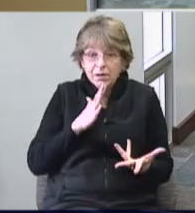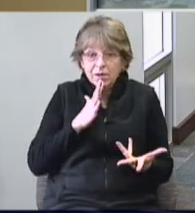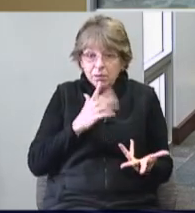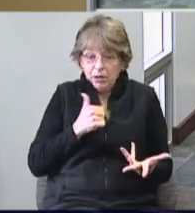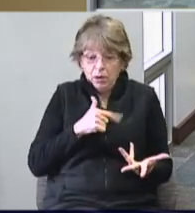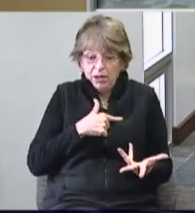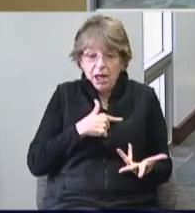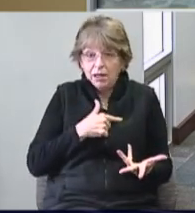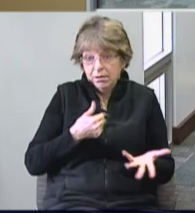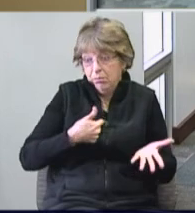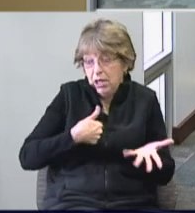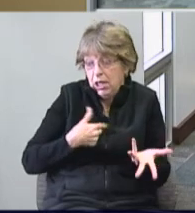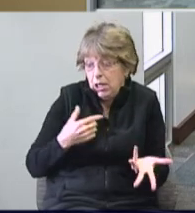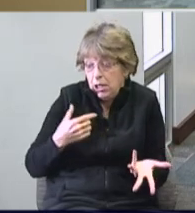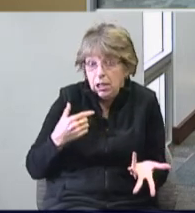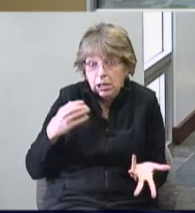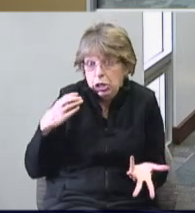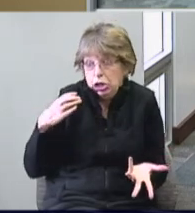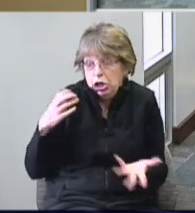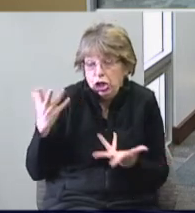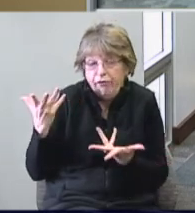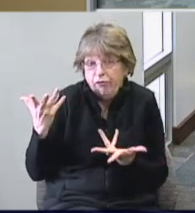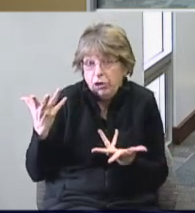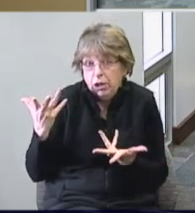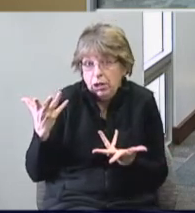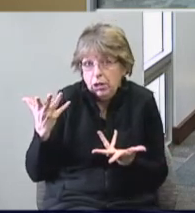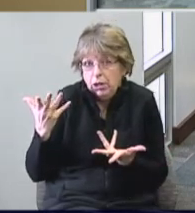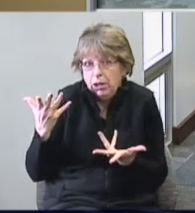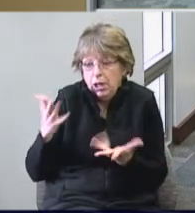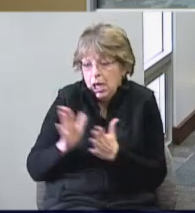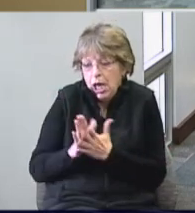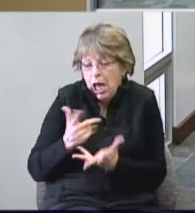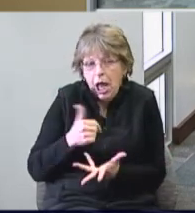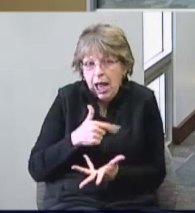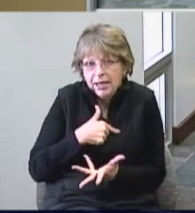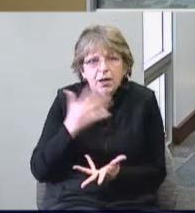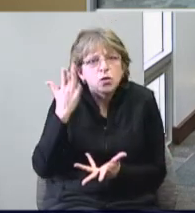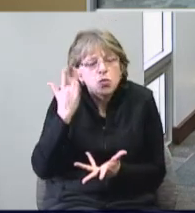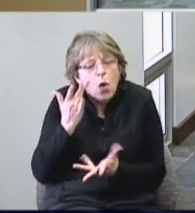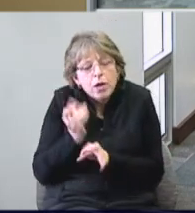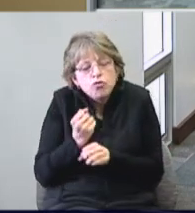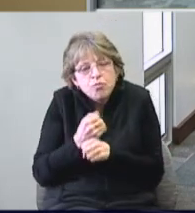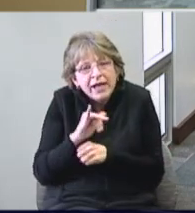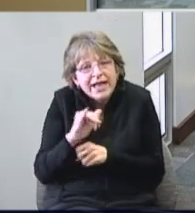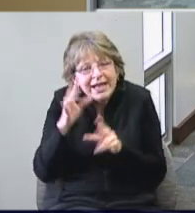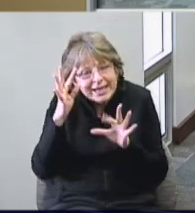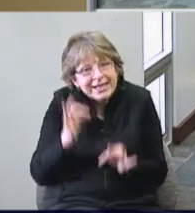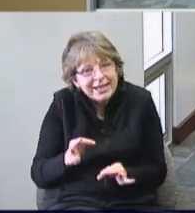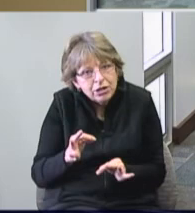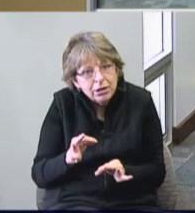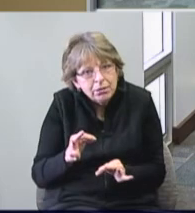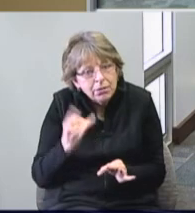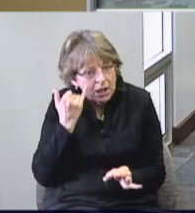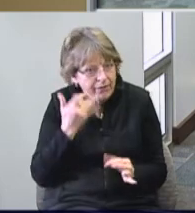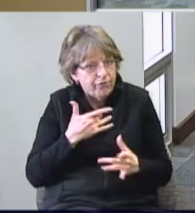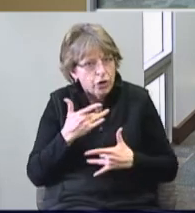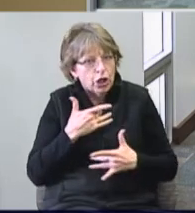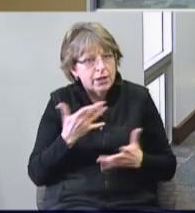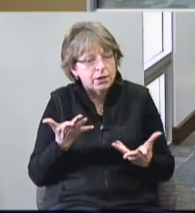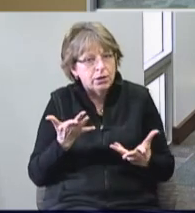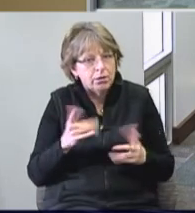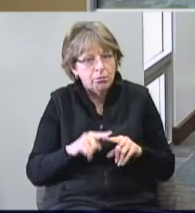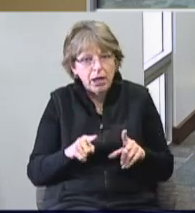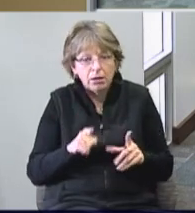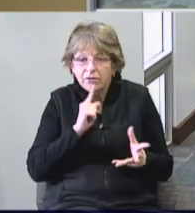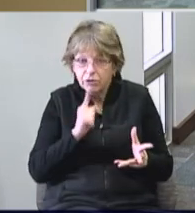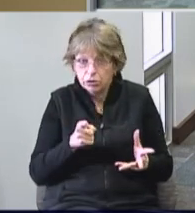me, the chief, somebody, and ask us why we made the decision we made on a particular issue that he's concerned about. Sure, We but- would absolutely